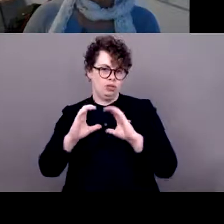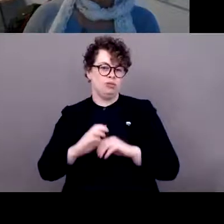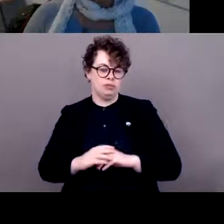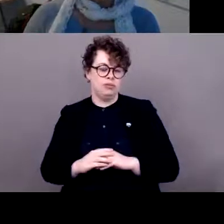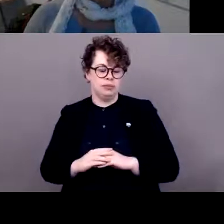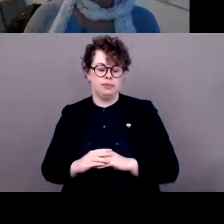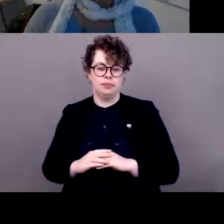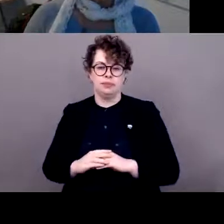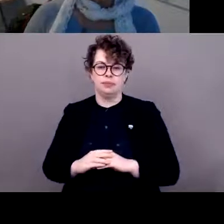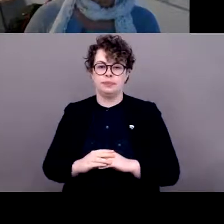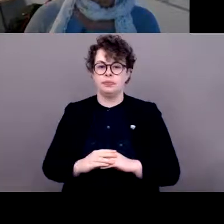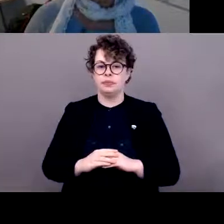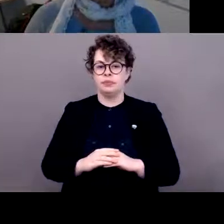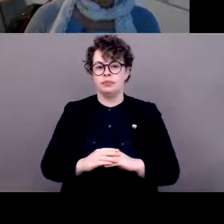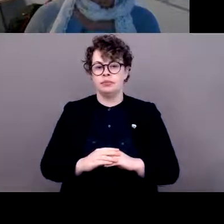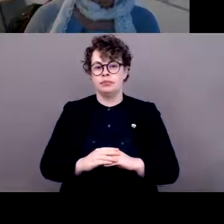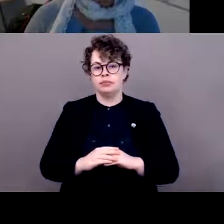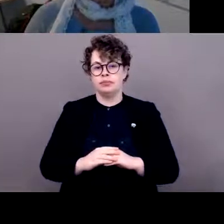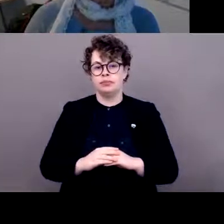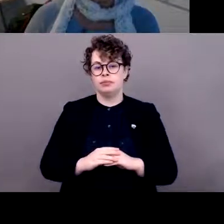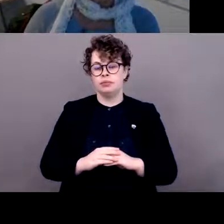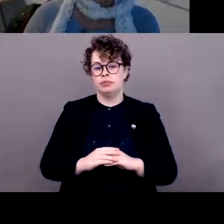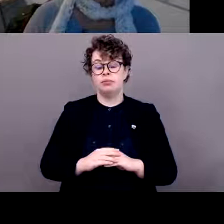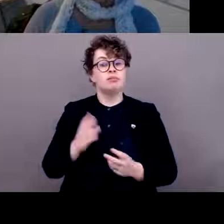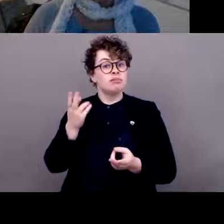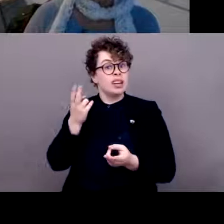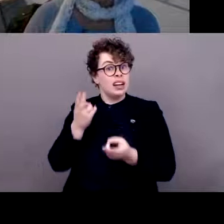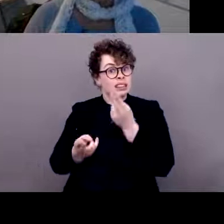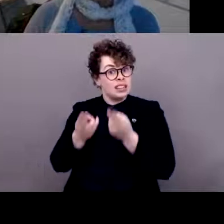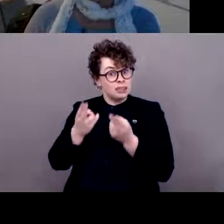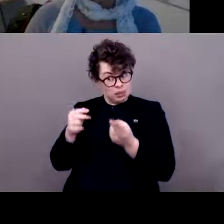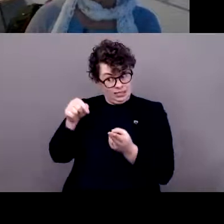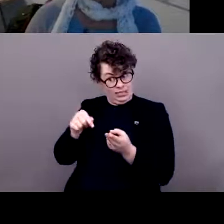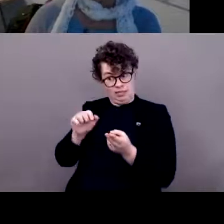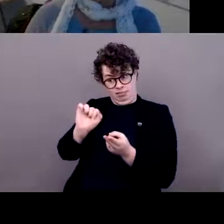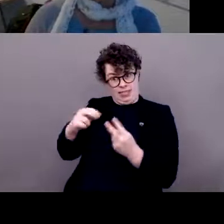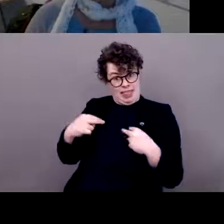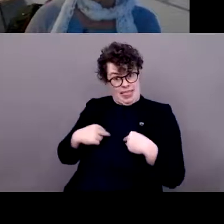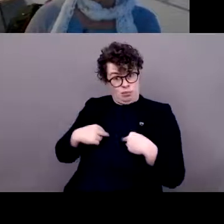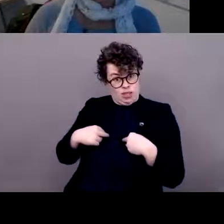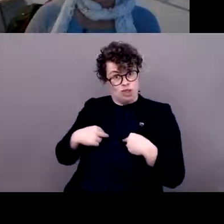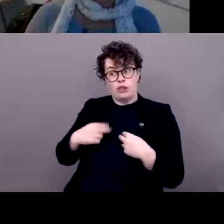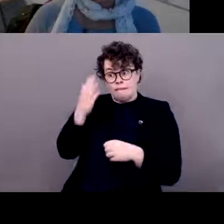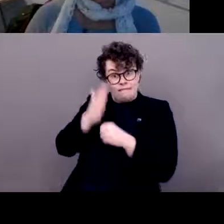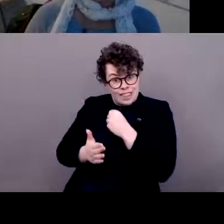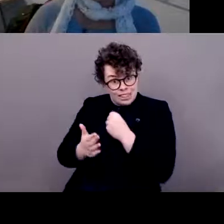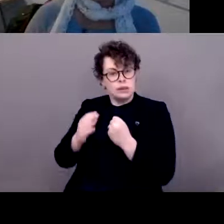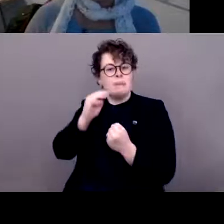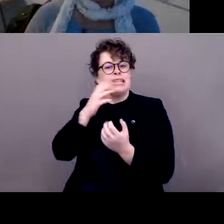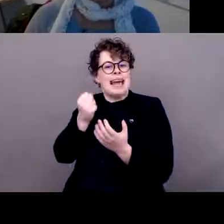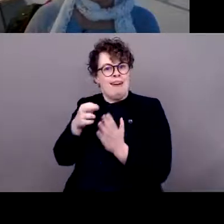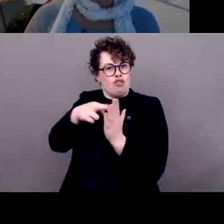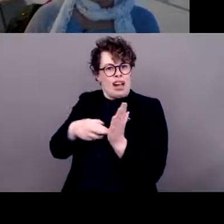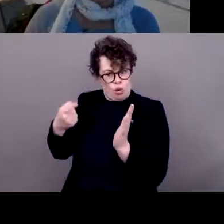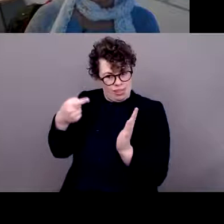And the other thing about an assessment is that once we have an assessment, we can then look back at how that child performed at a